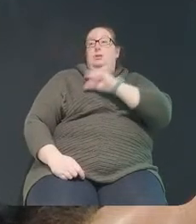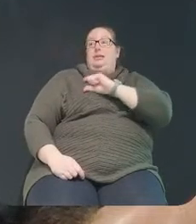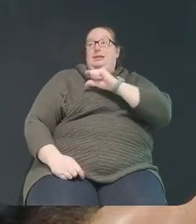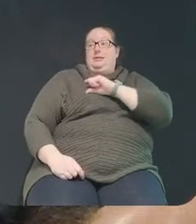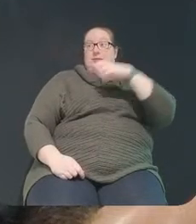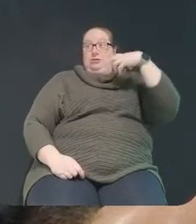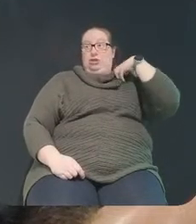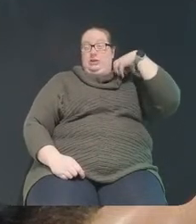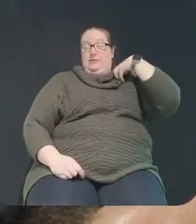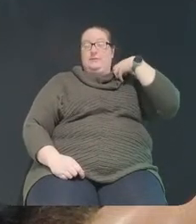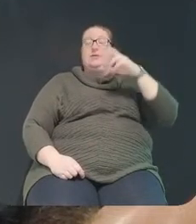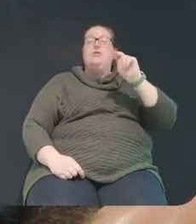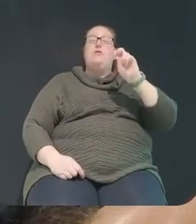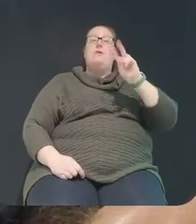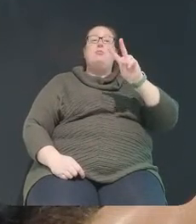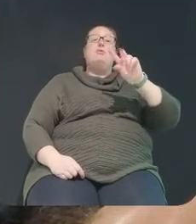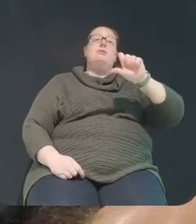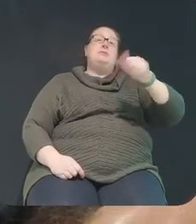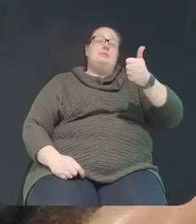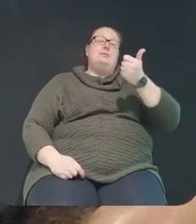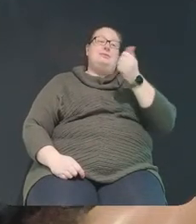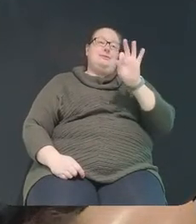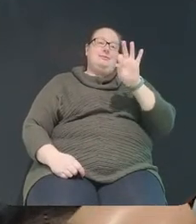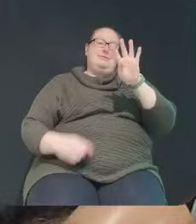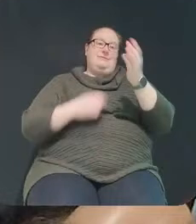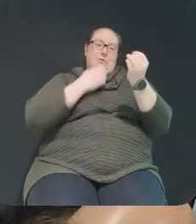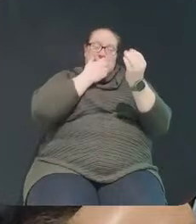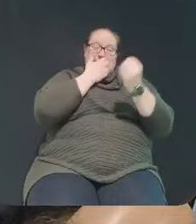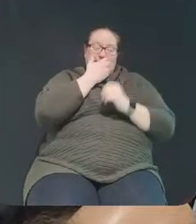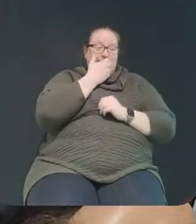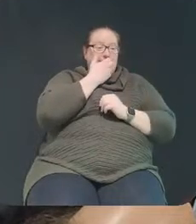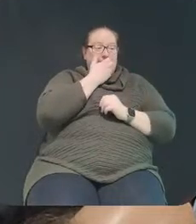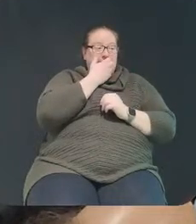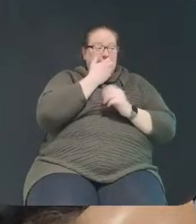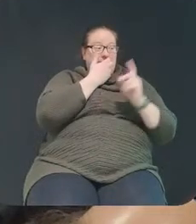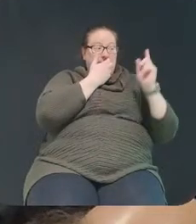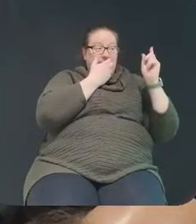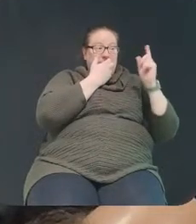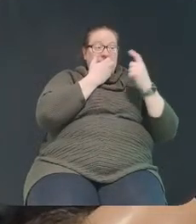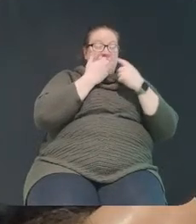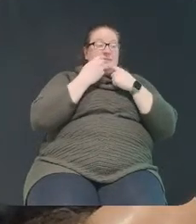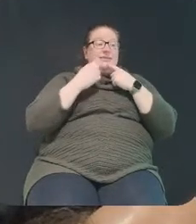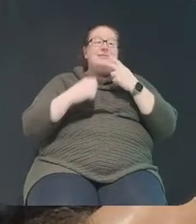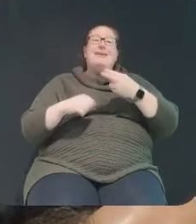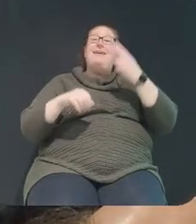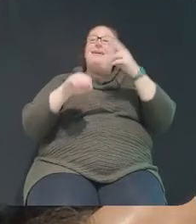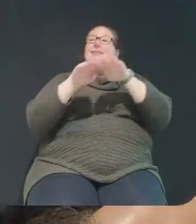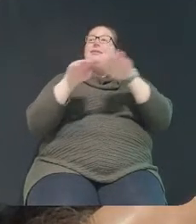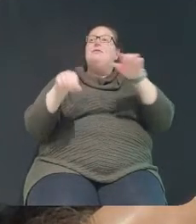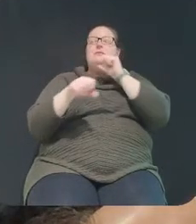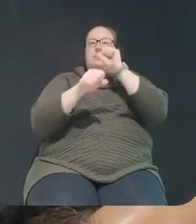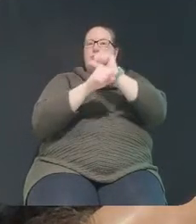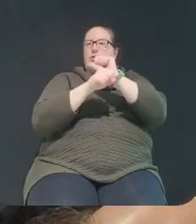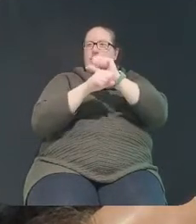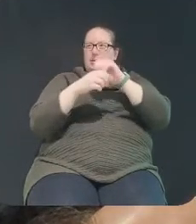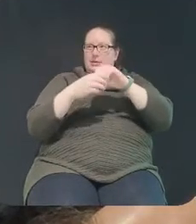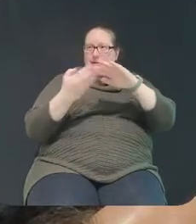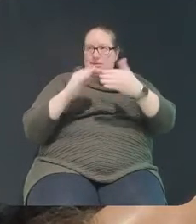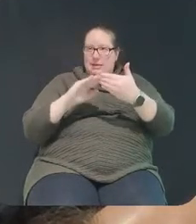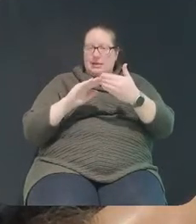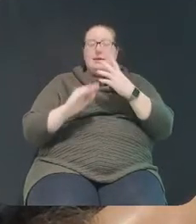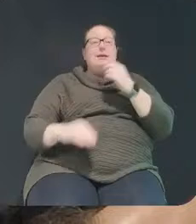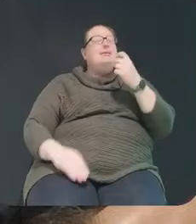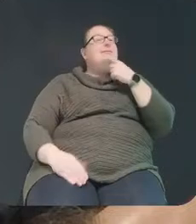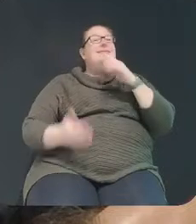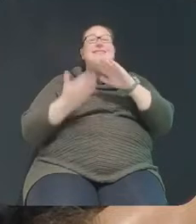on November 10, 1914. In it, he cites the high level of unemployment in the city and explains that the